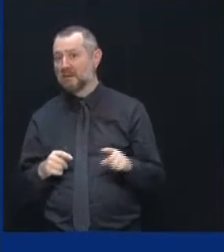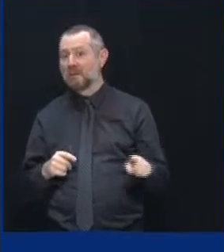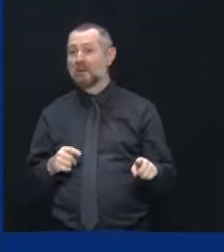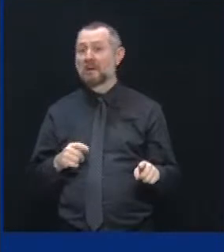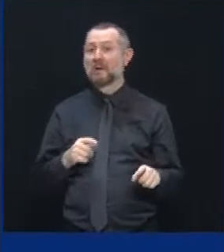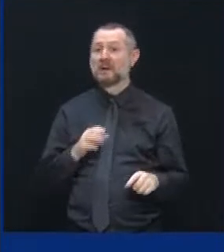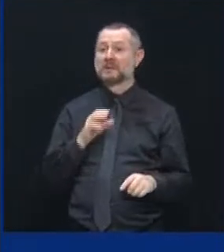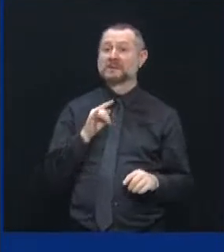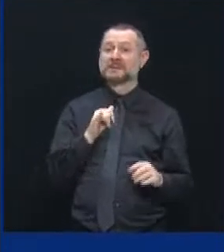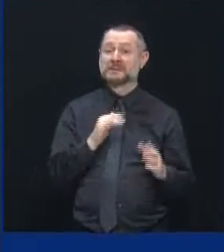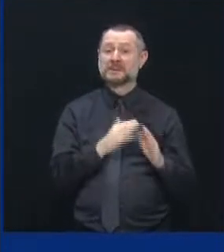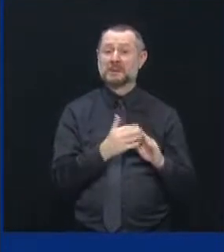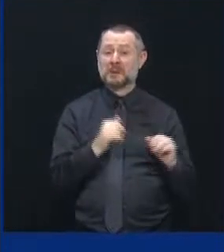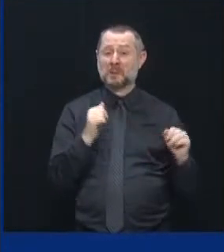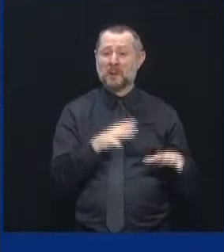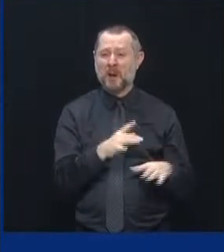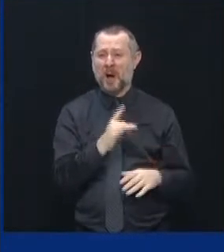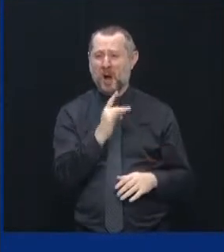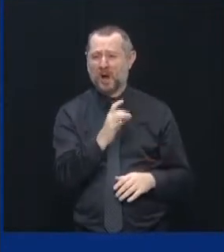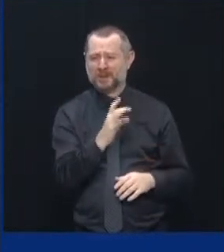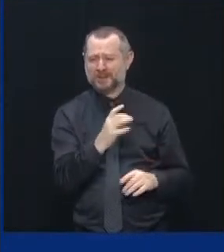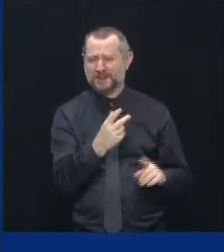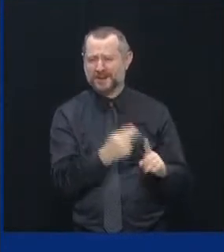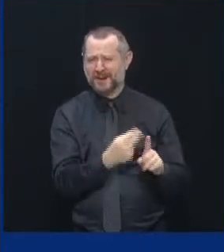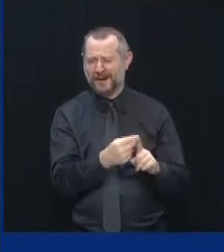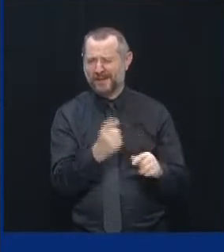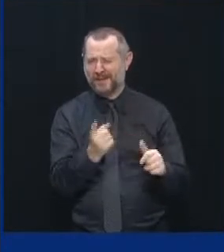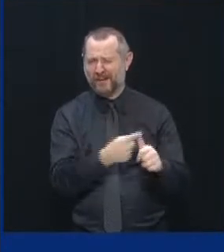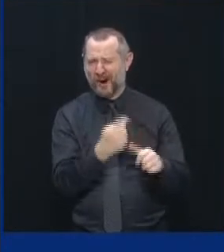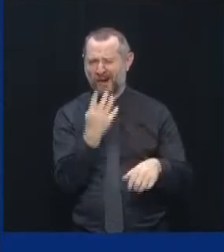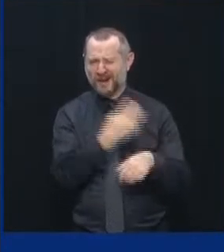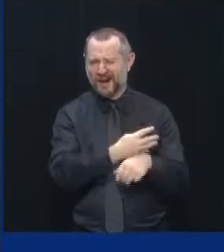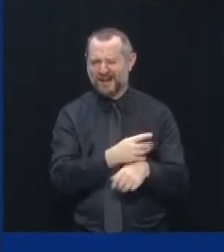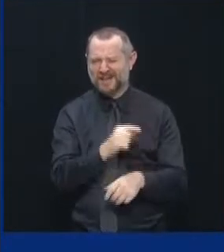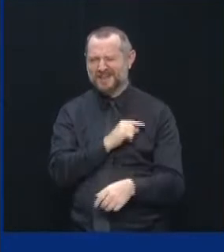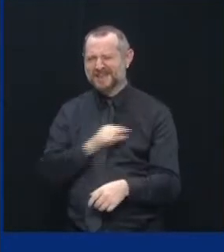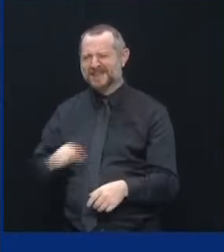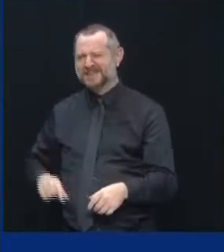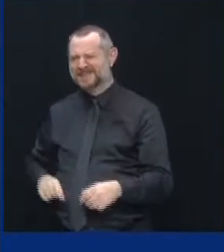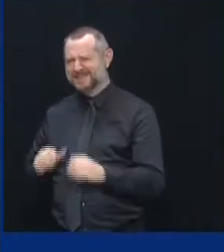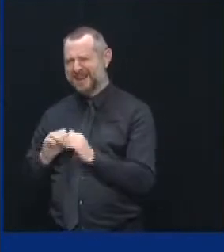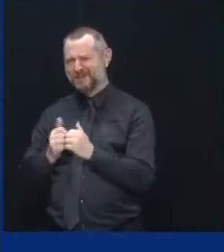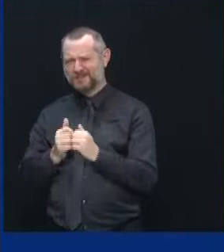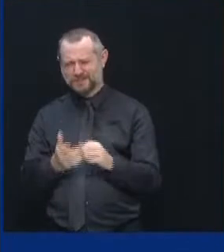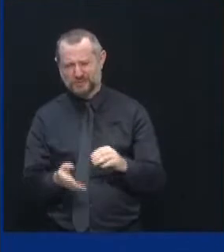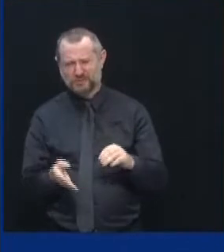first 4 days. You know, you're from Queens. You know, what needs to happen to increase